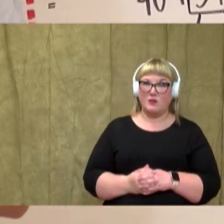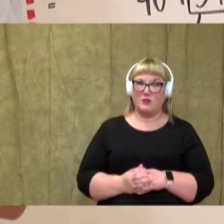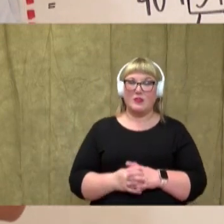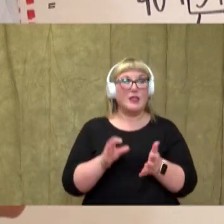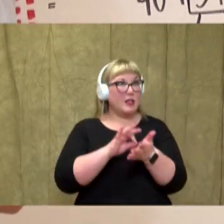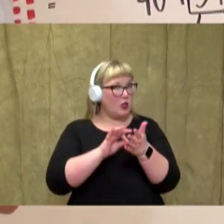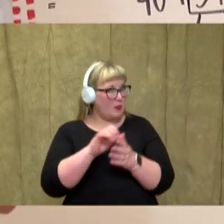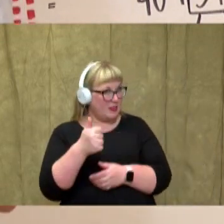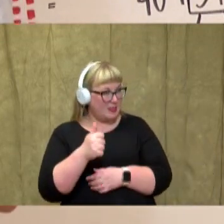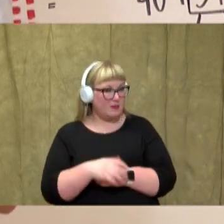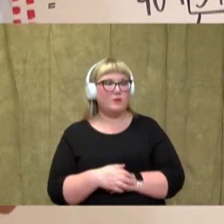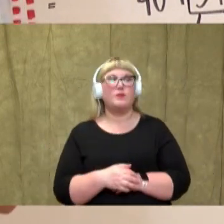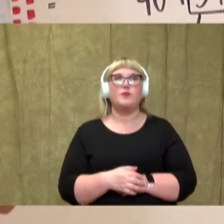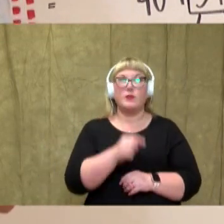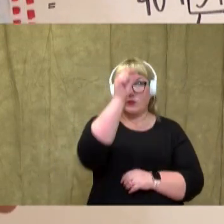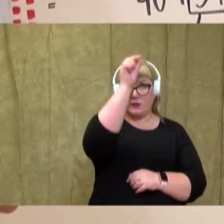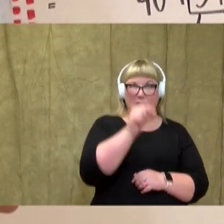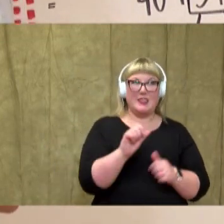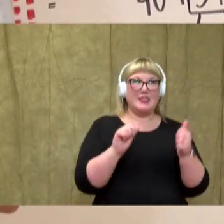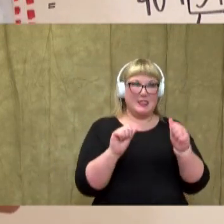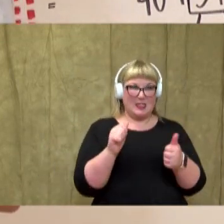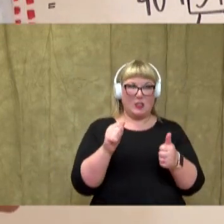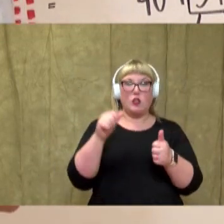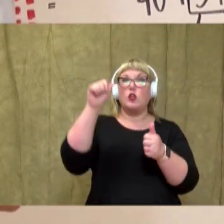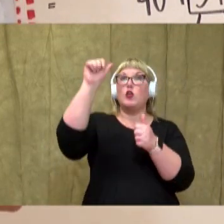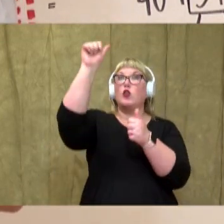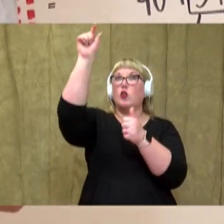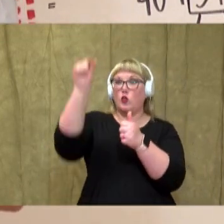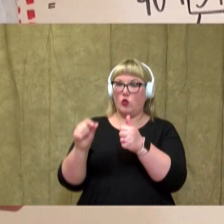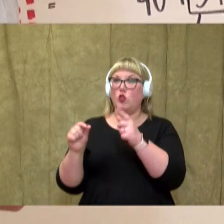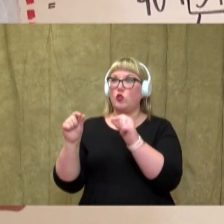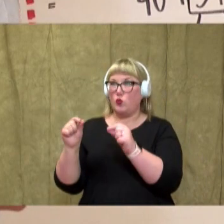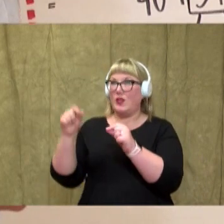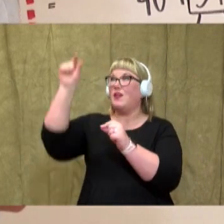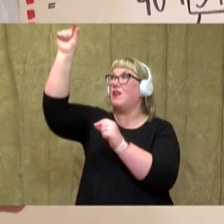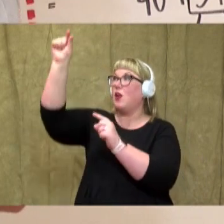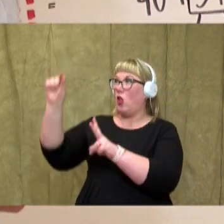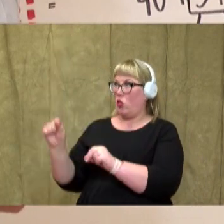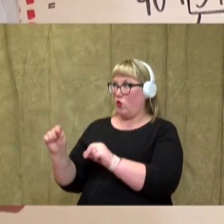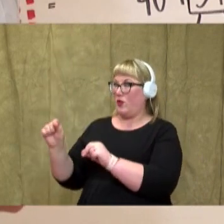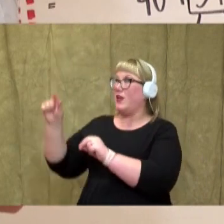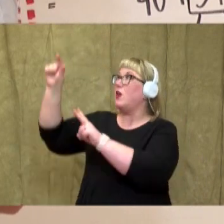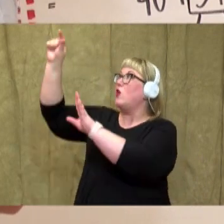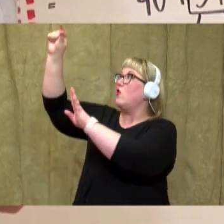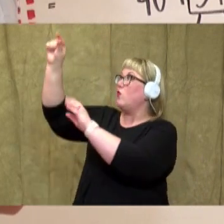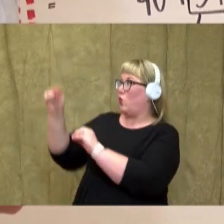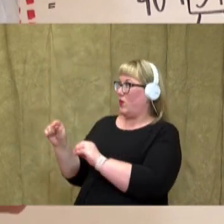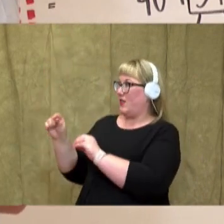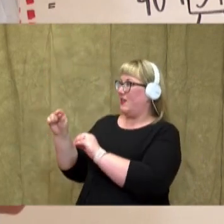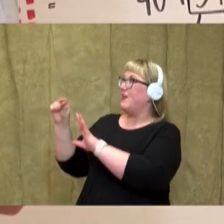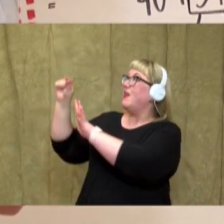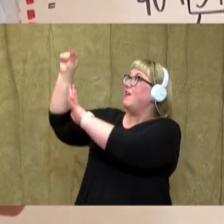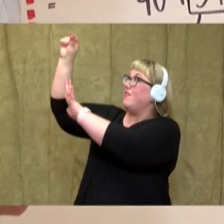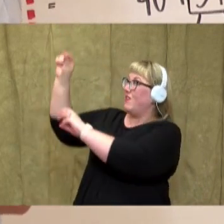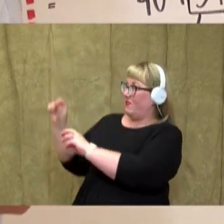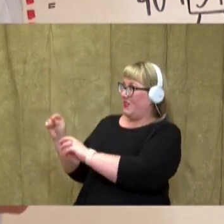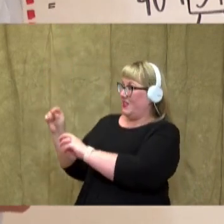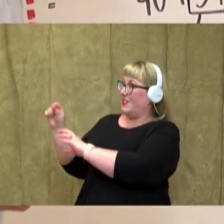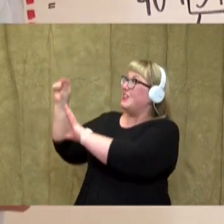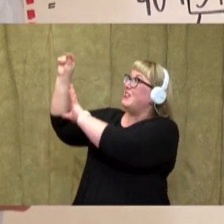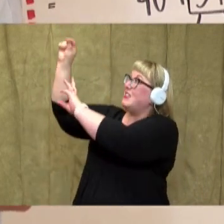by tens. 10, 20, 30, 40, 50,